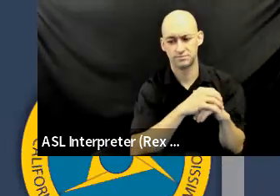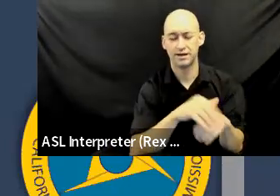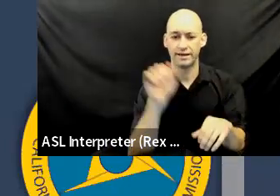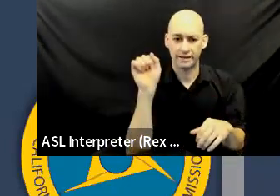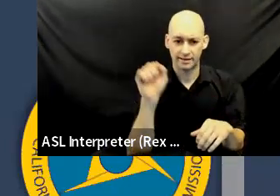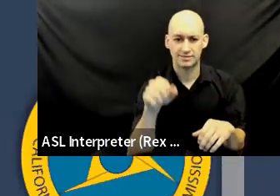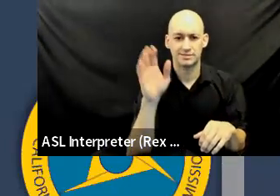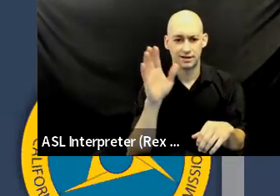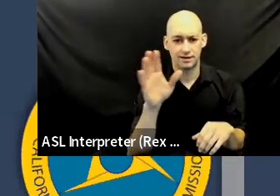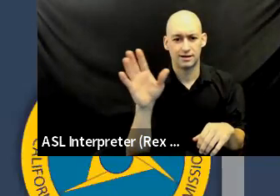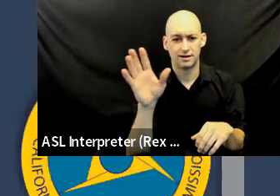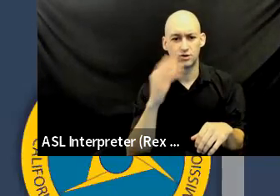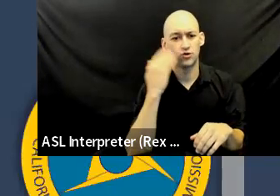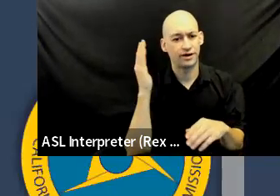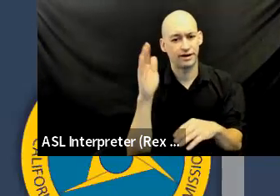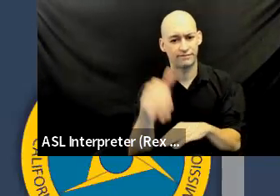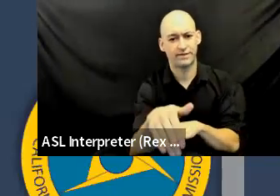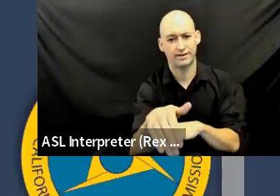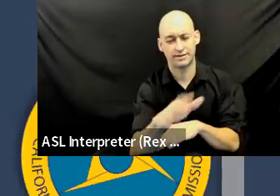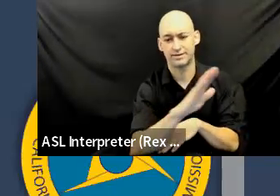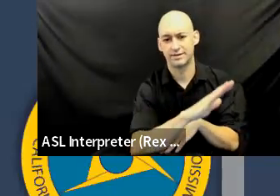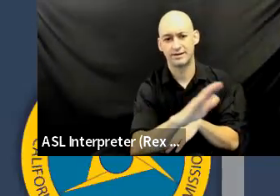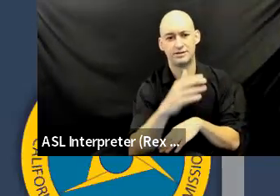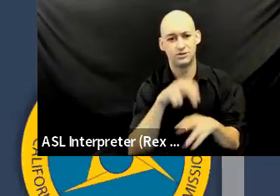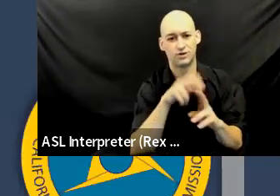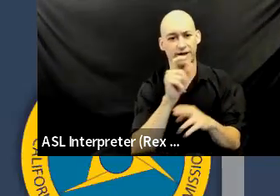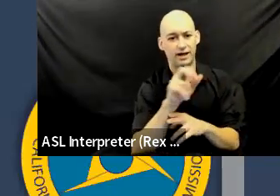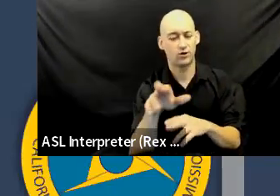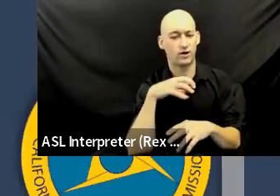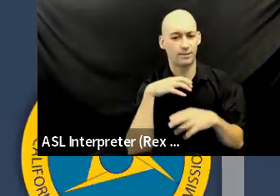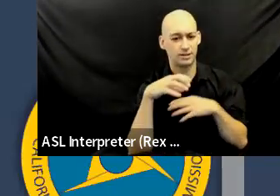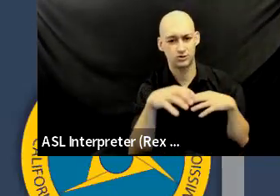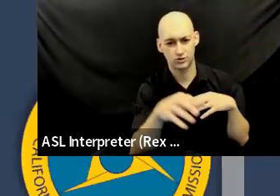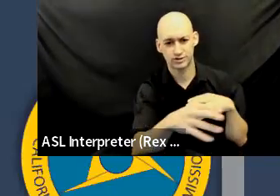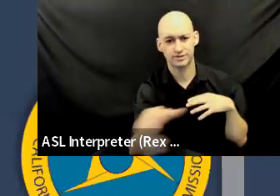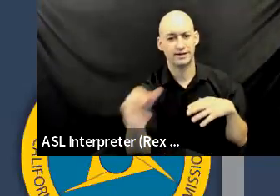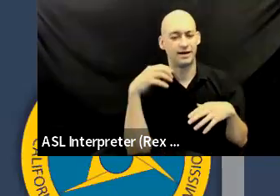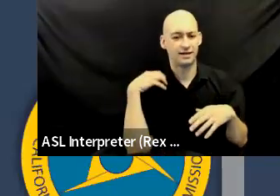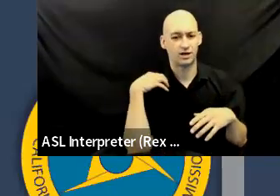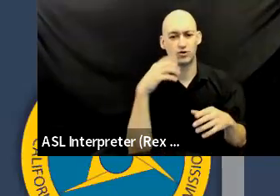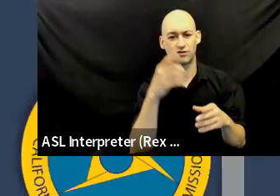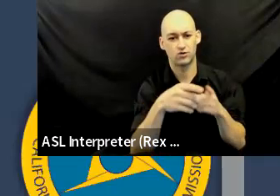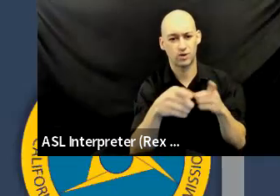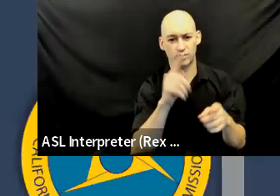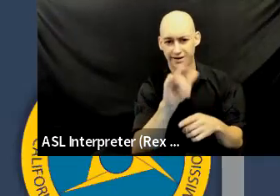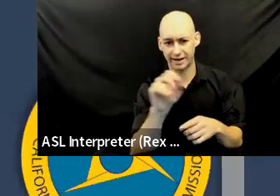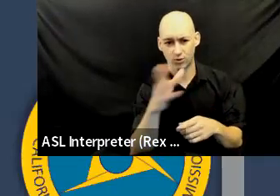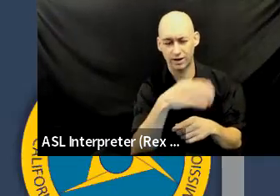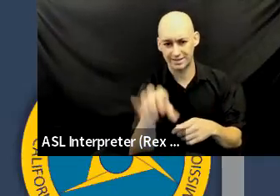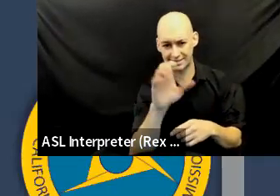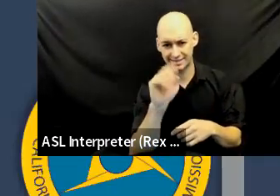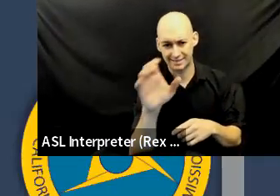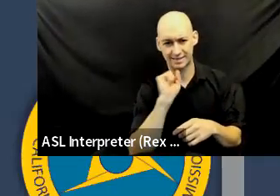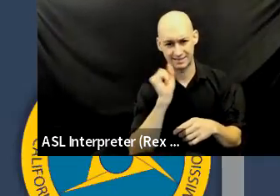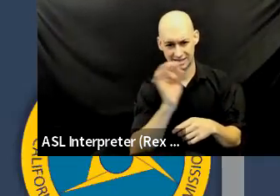Yes. Good evening, Chair Eager, Commissioners, Executive Director Taylor, and the CTC staff.